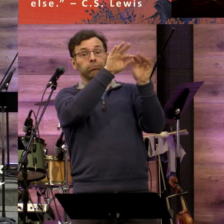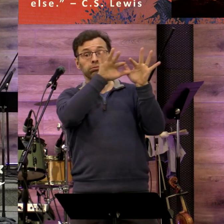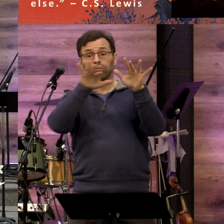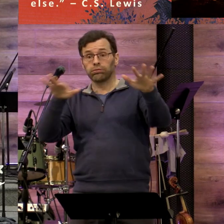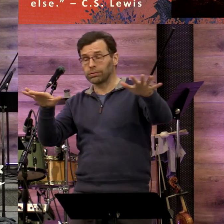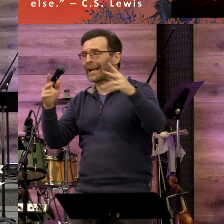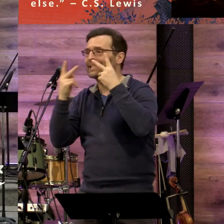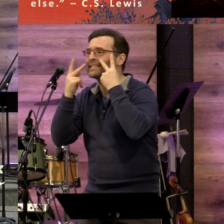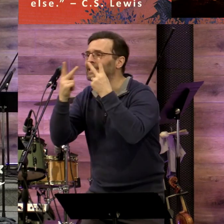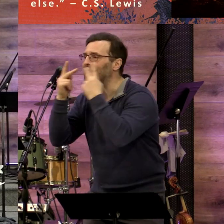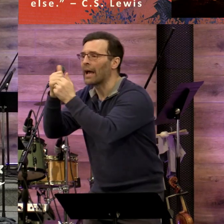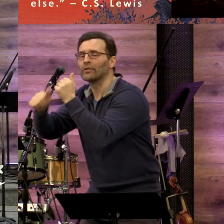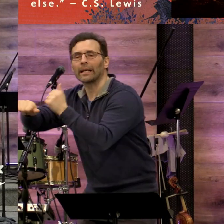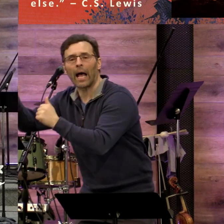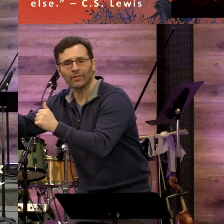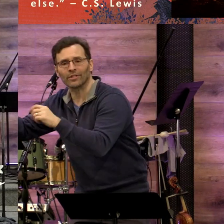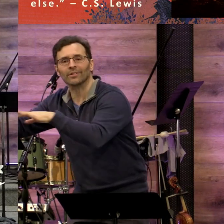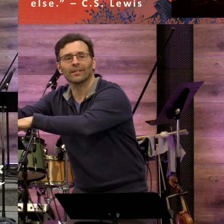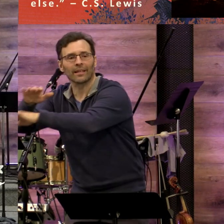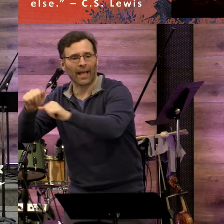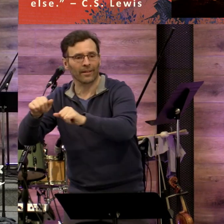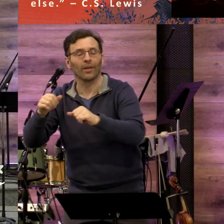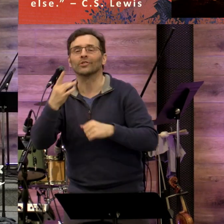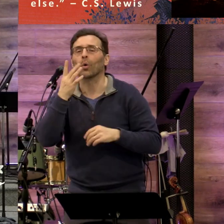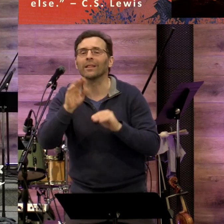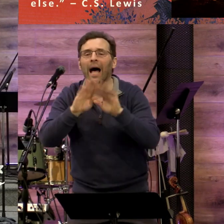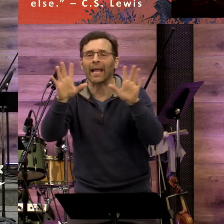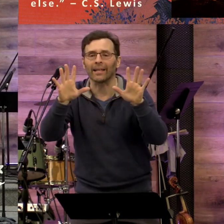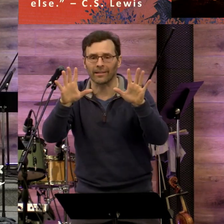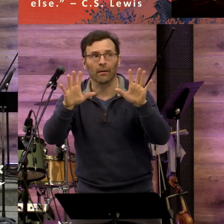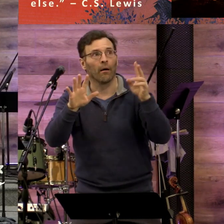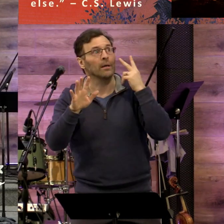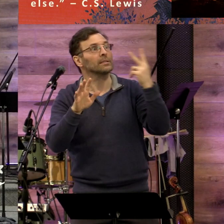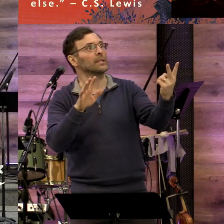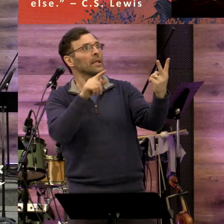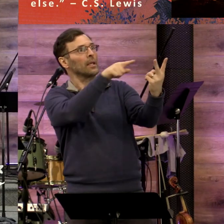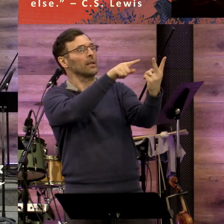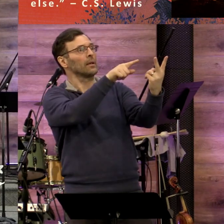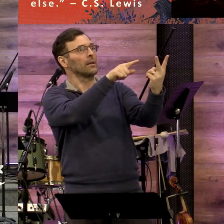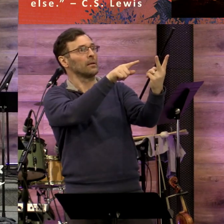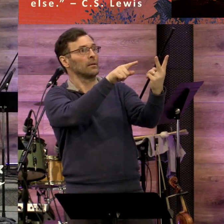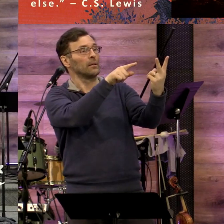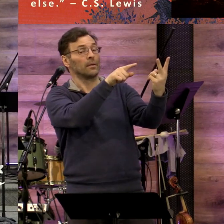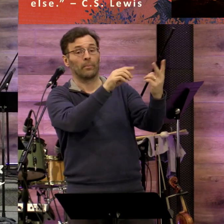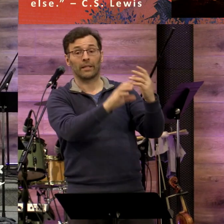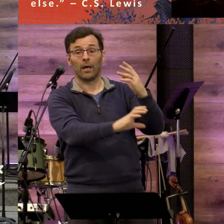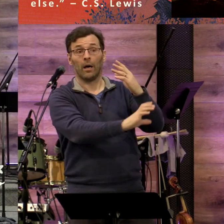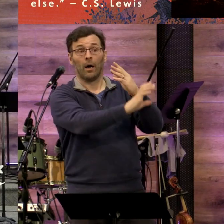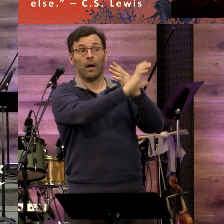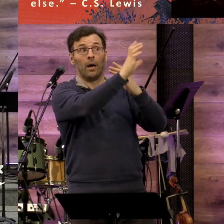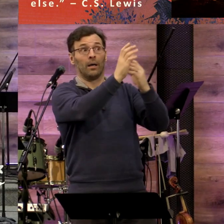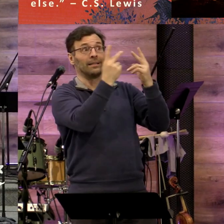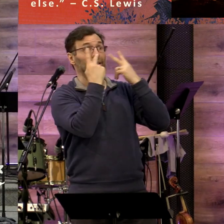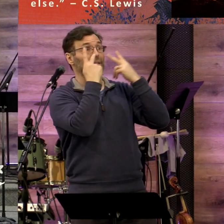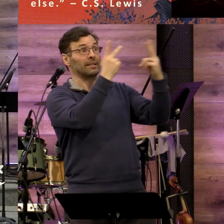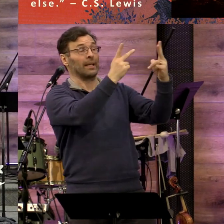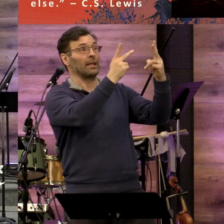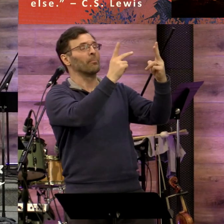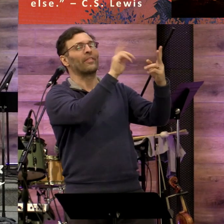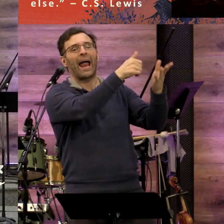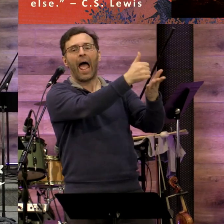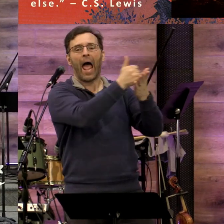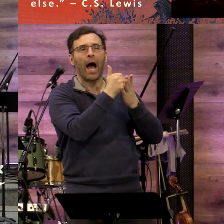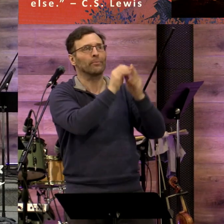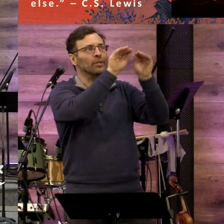else. Light is a beautiful thing. Not only can you see it when the sun rises on the horizon or